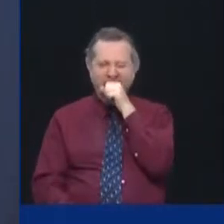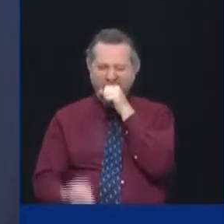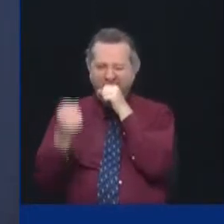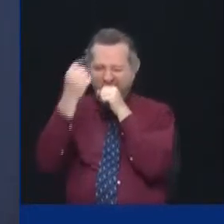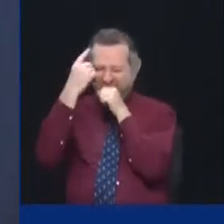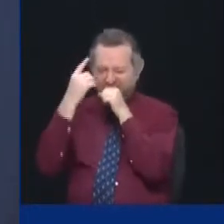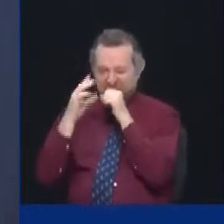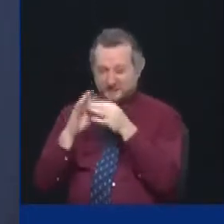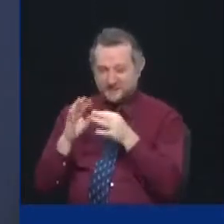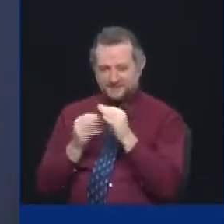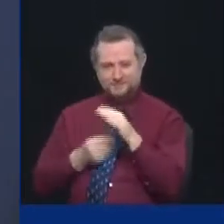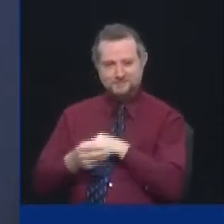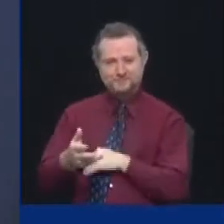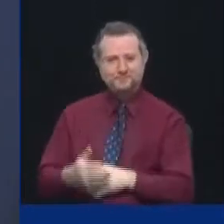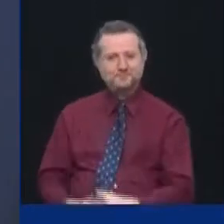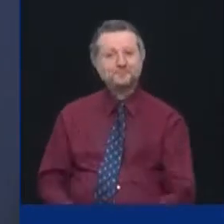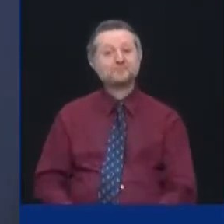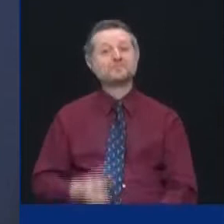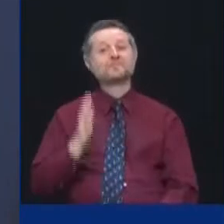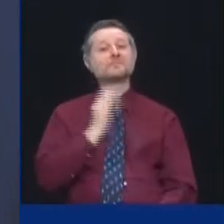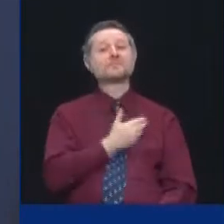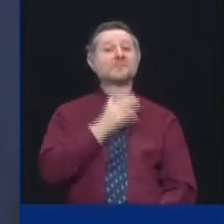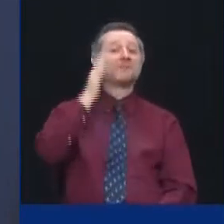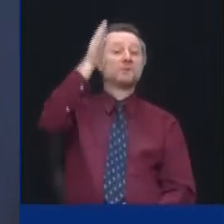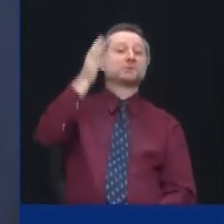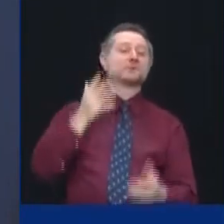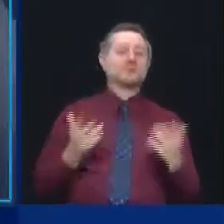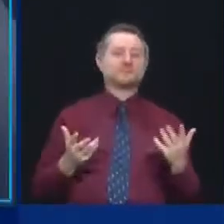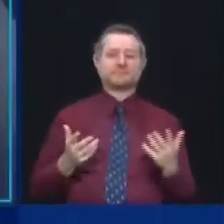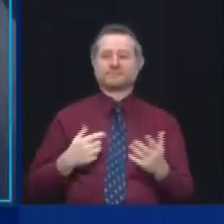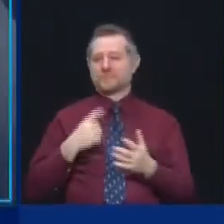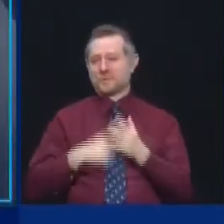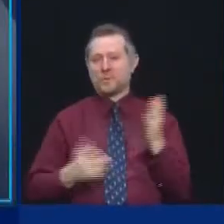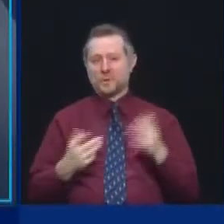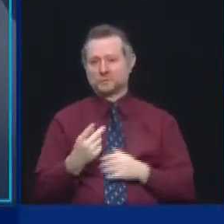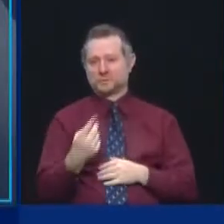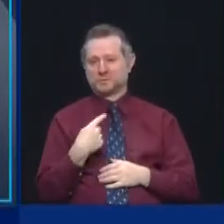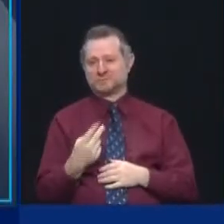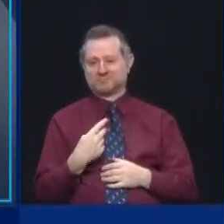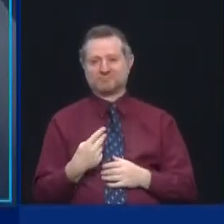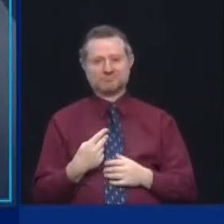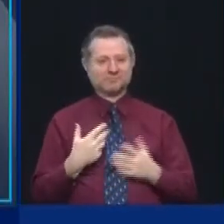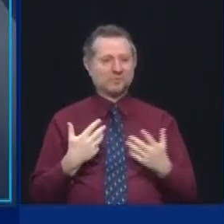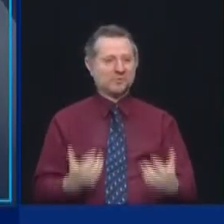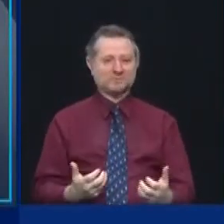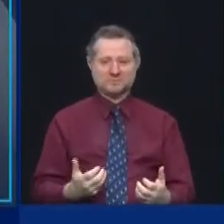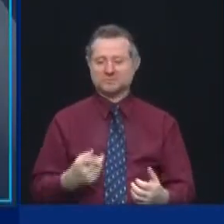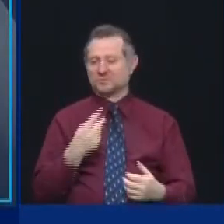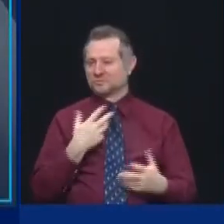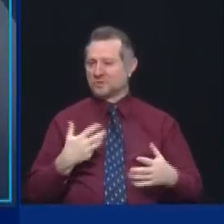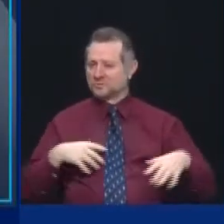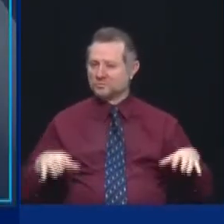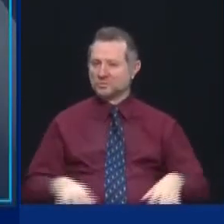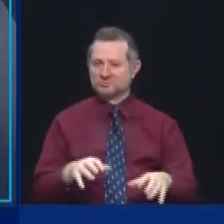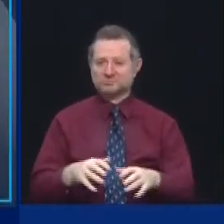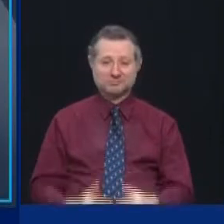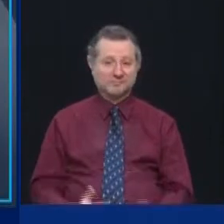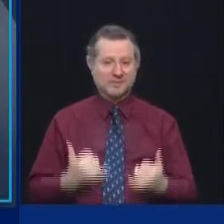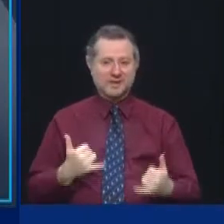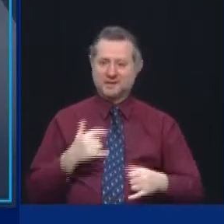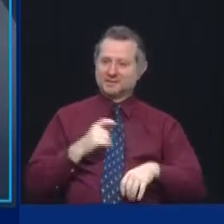today. It's not just a convention center with massive open space, which is what convention